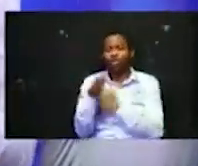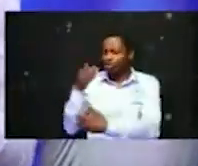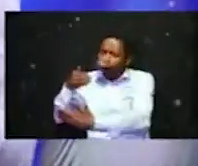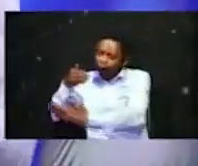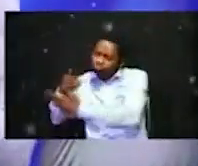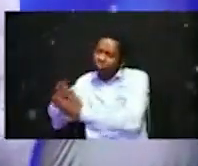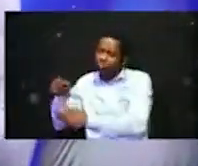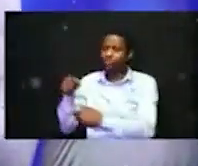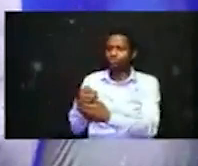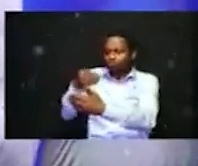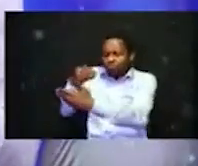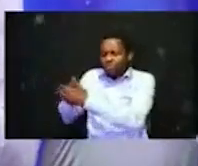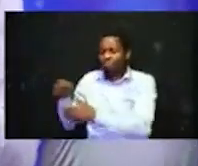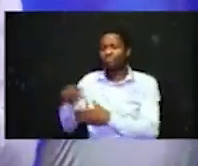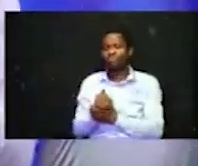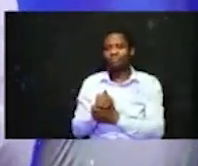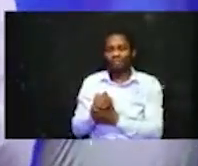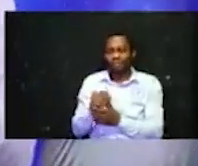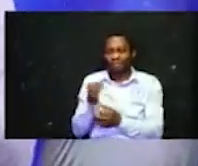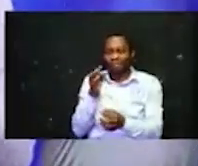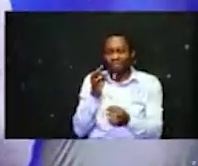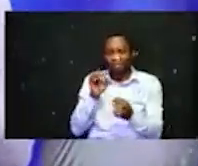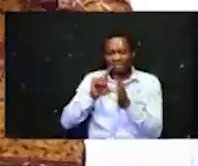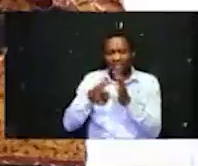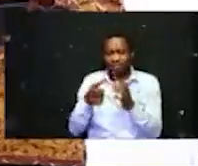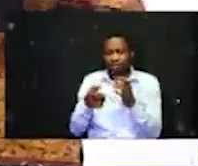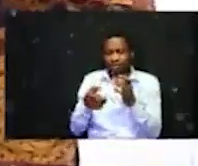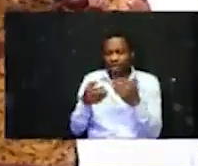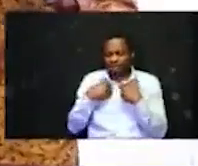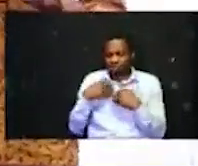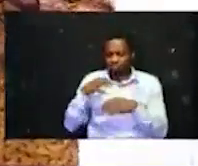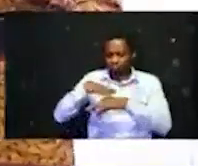then there's a kind of glorious aura